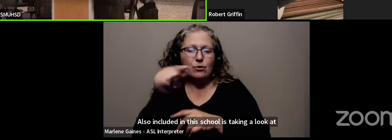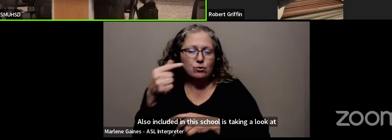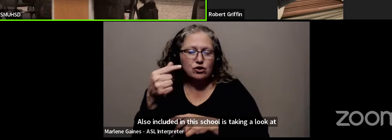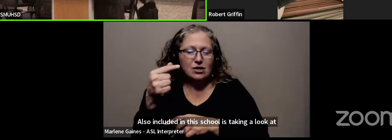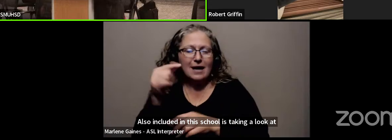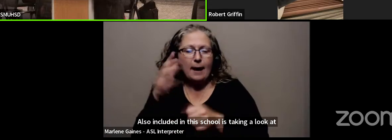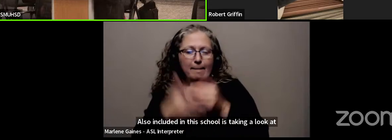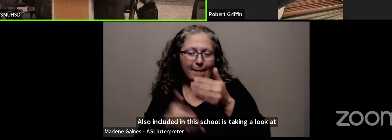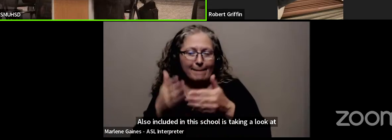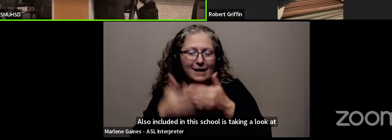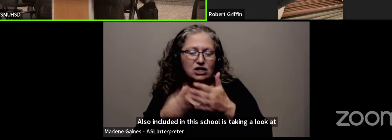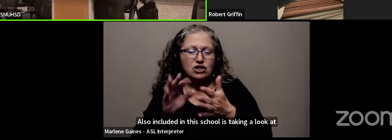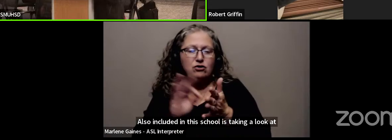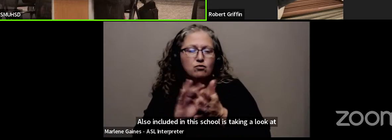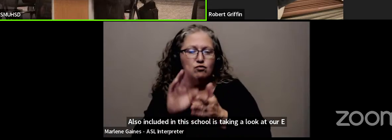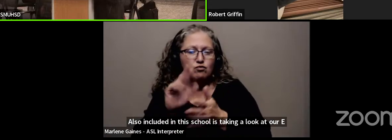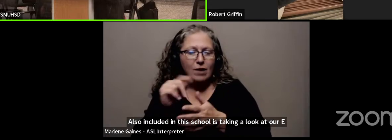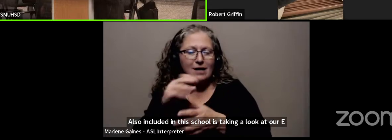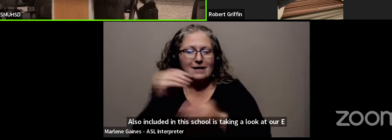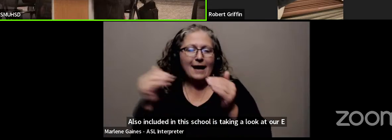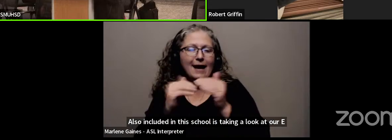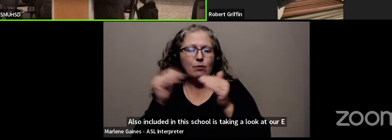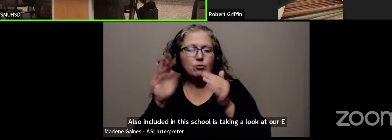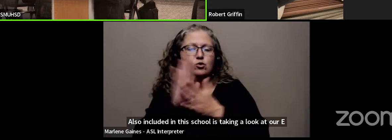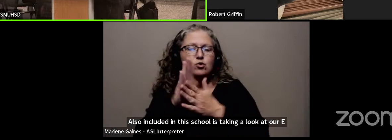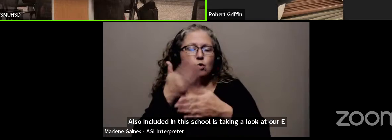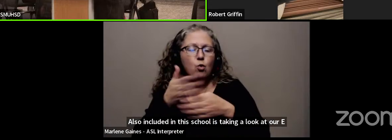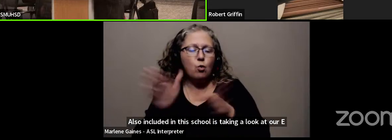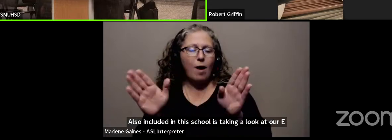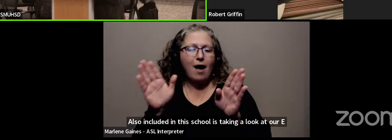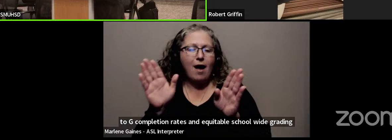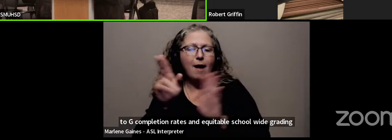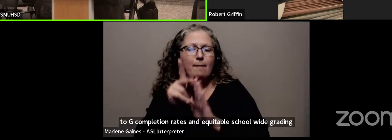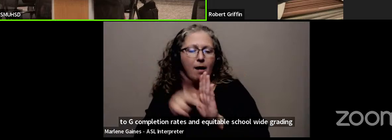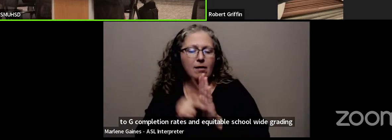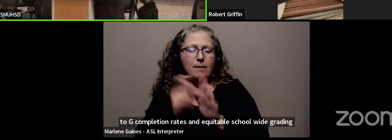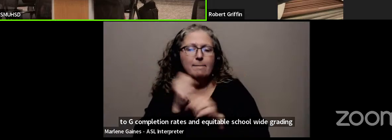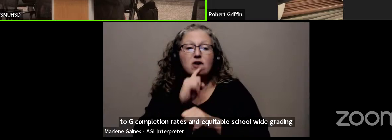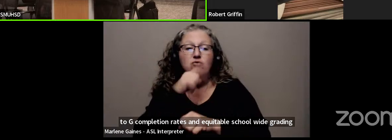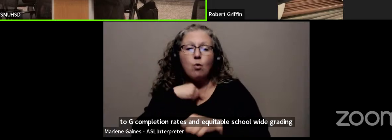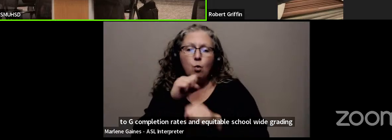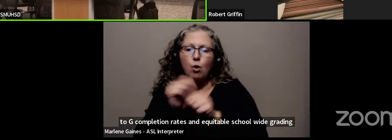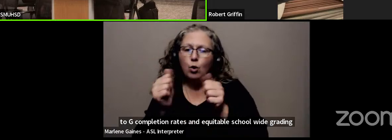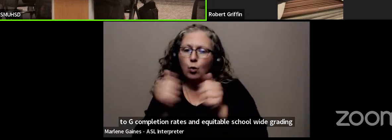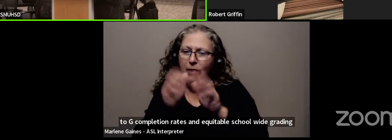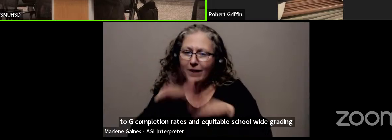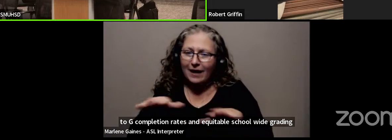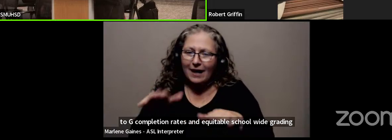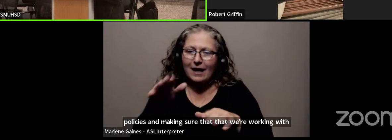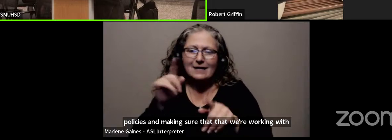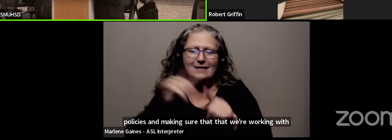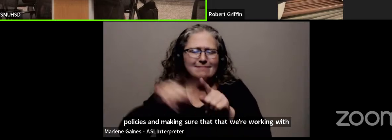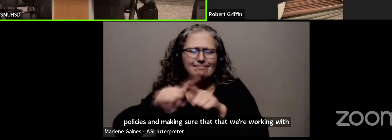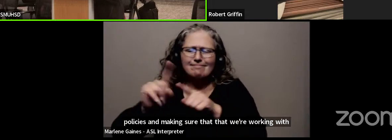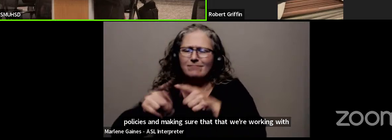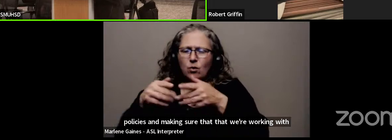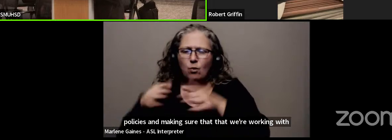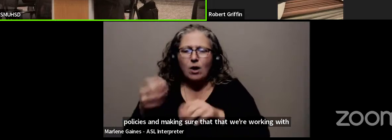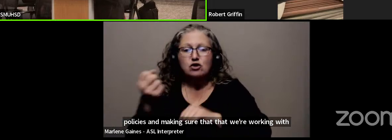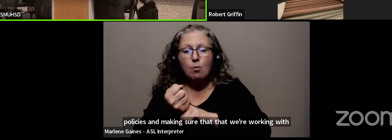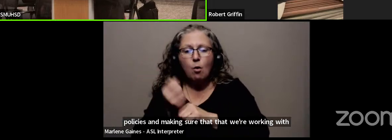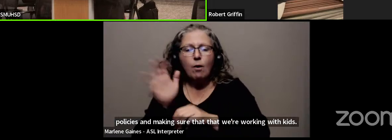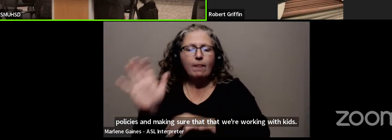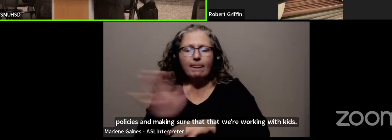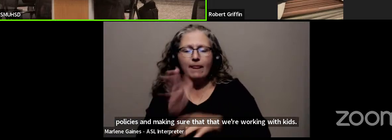rates and equitable school-wide grading policies and making sure that we're working with kids in every way possible to support their